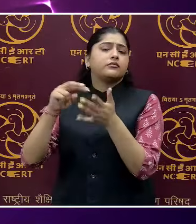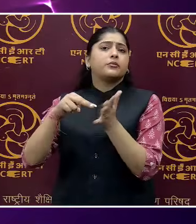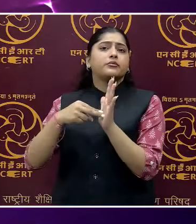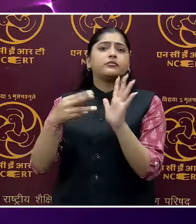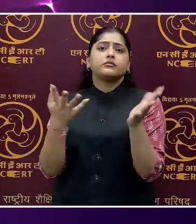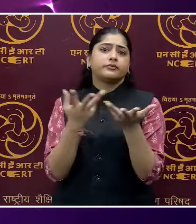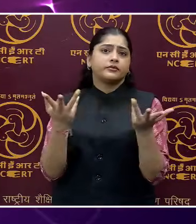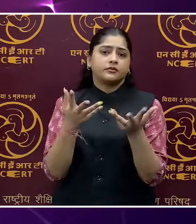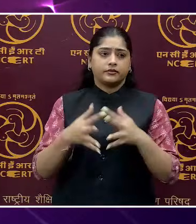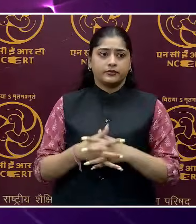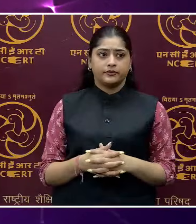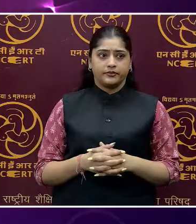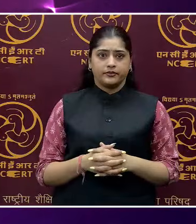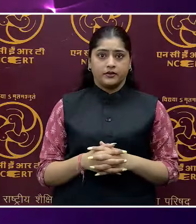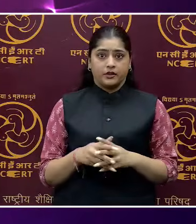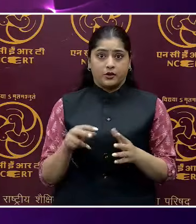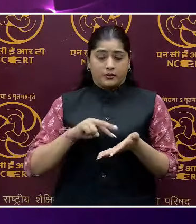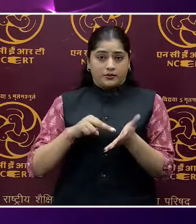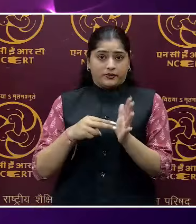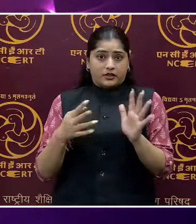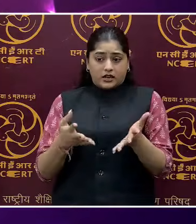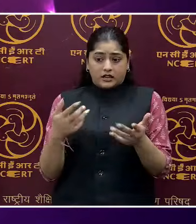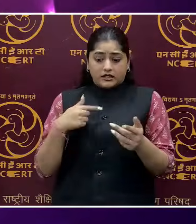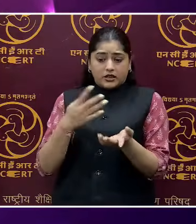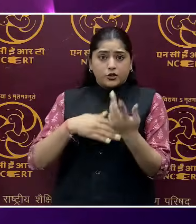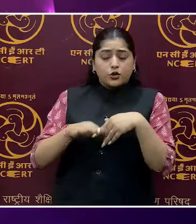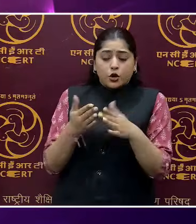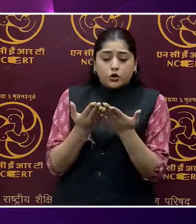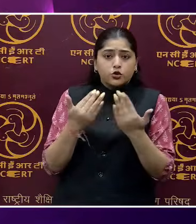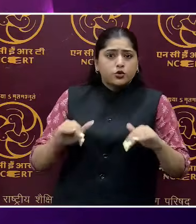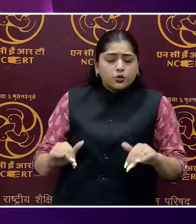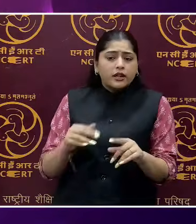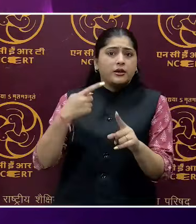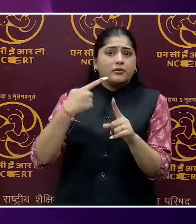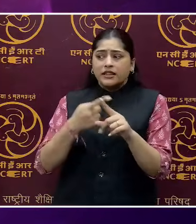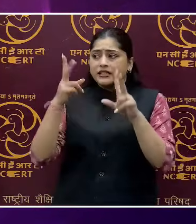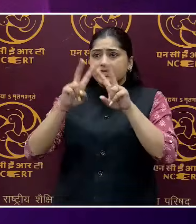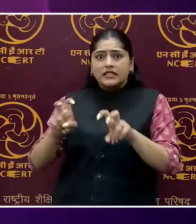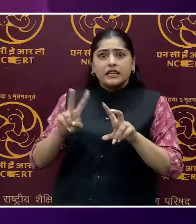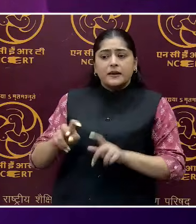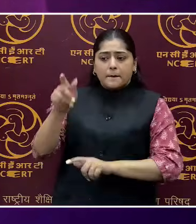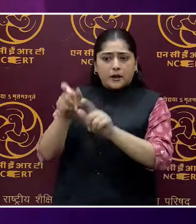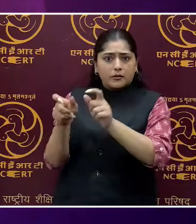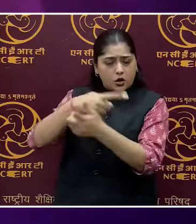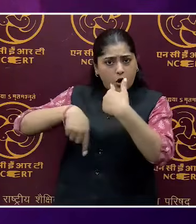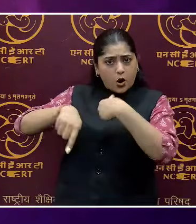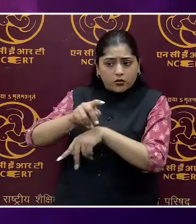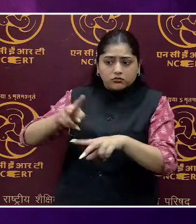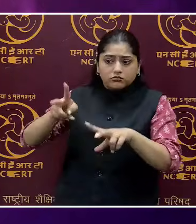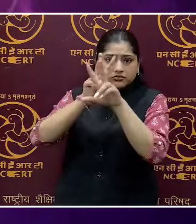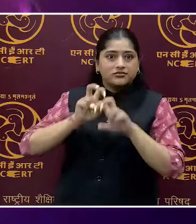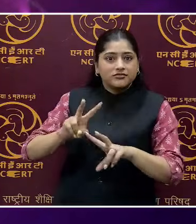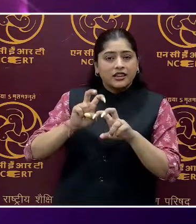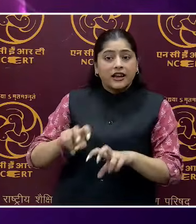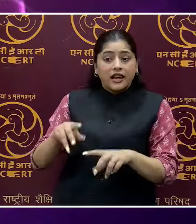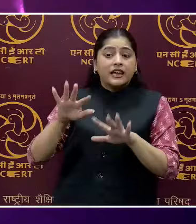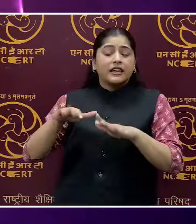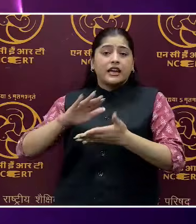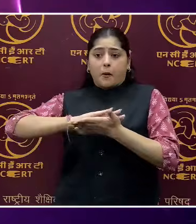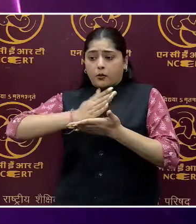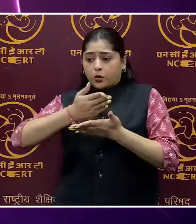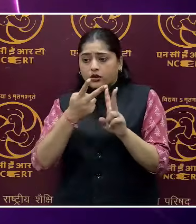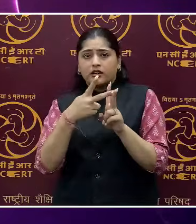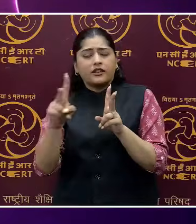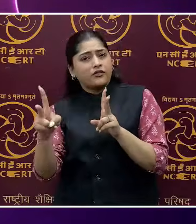environment. It lets students and researchers conduct experiments and perform procedures on a computer or any other